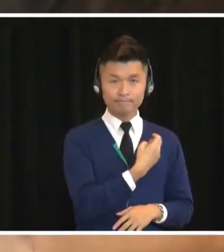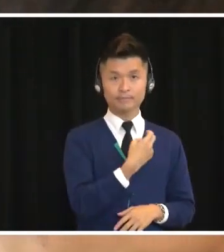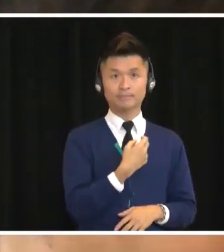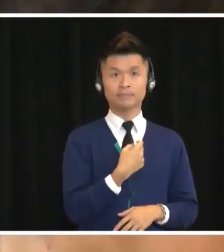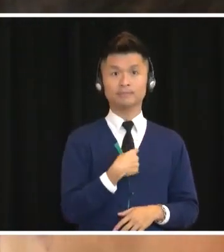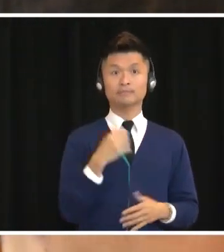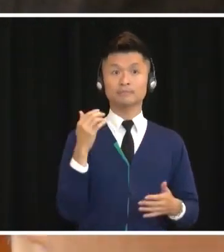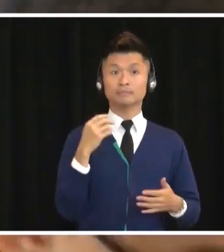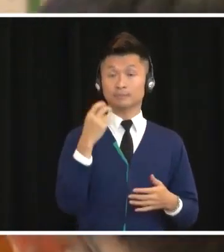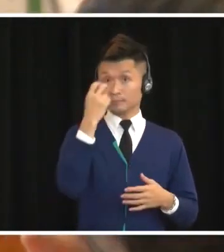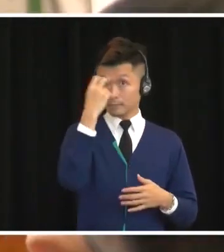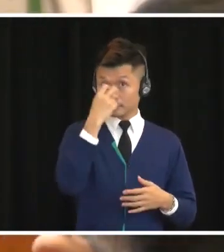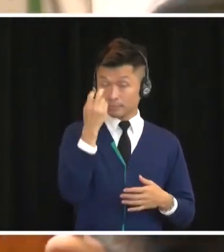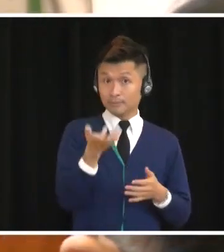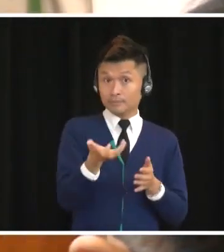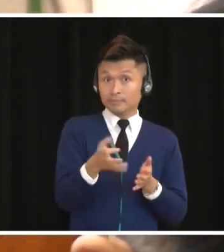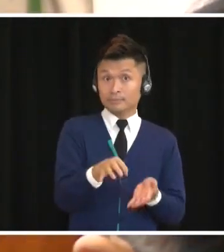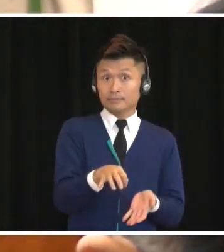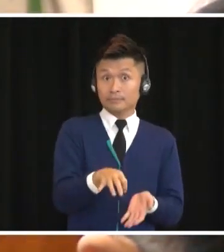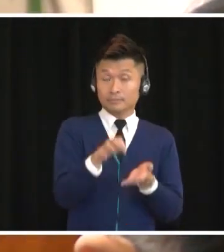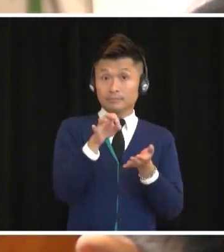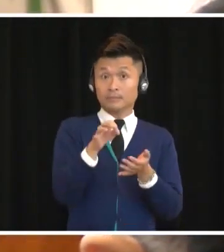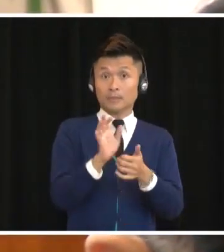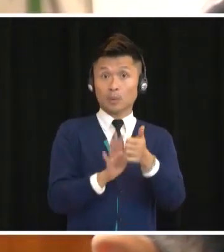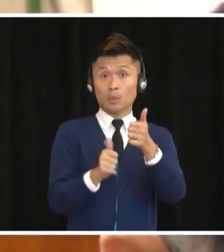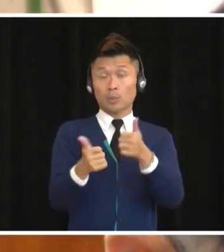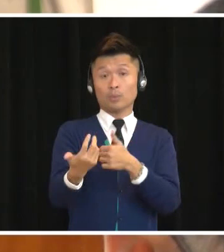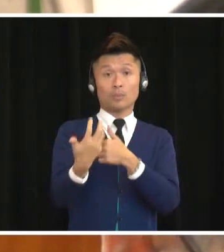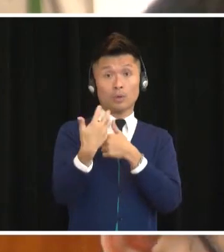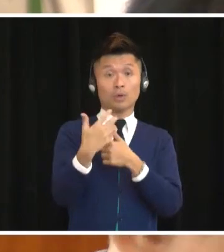judges have to visit such places every 3 months.